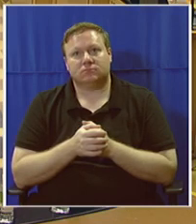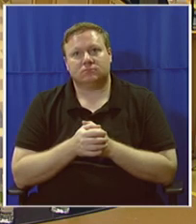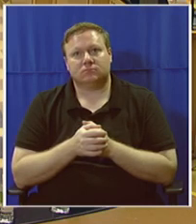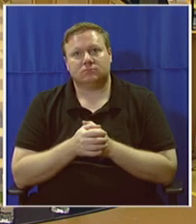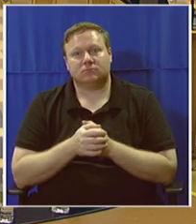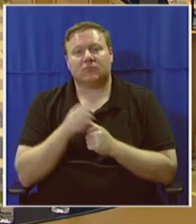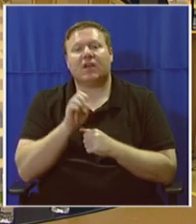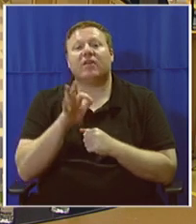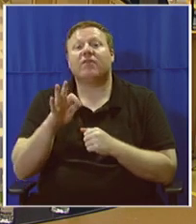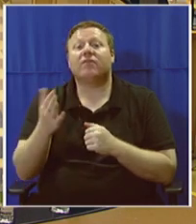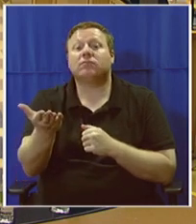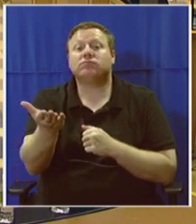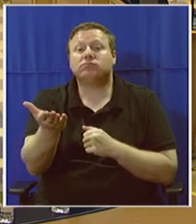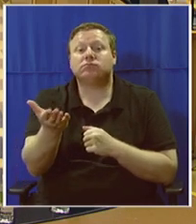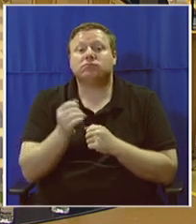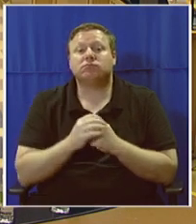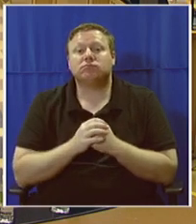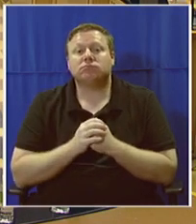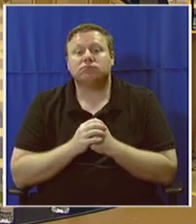The EFF.